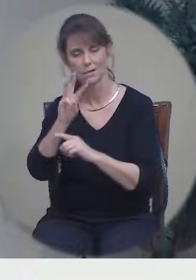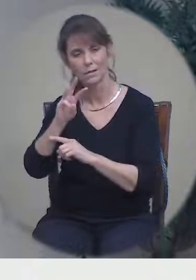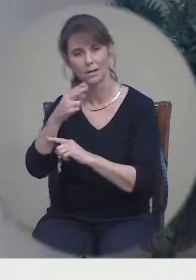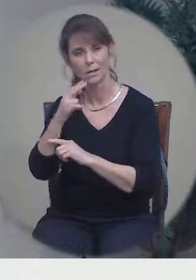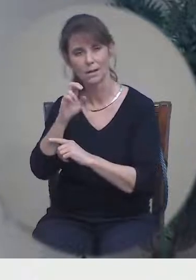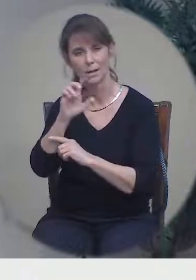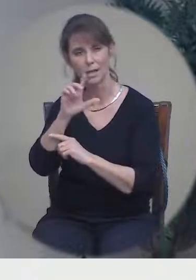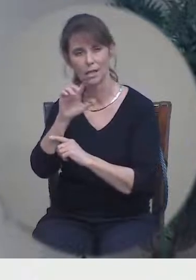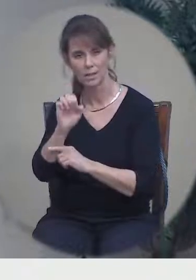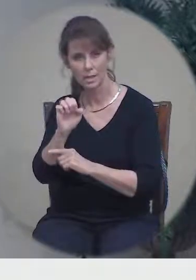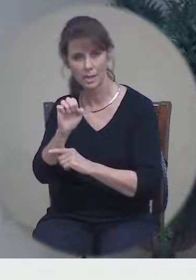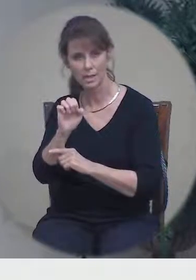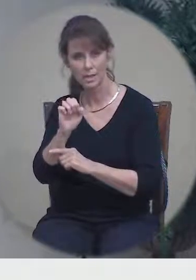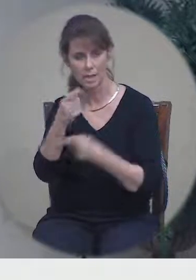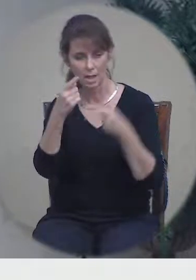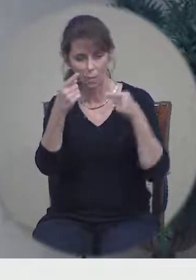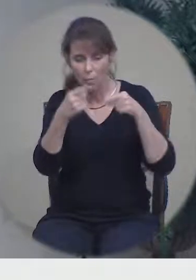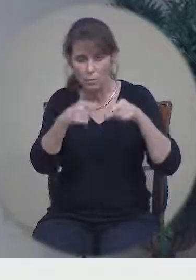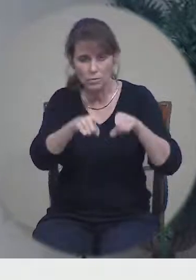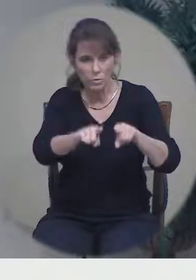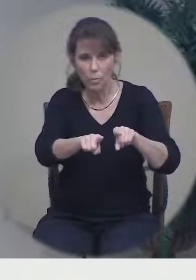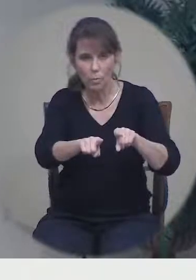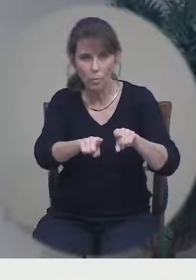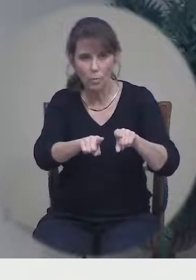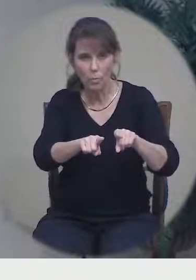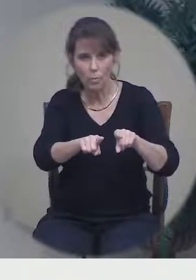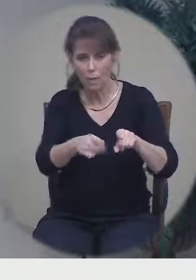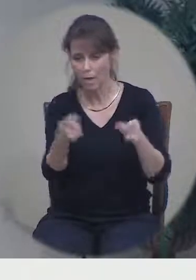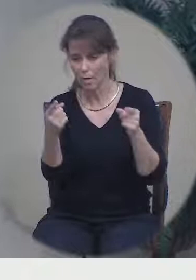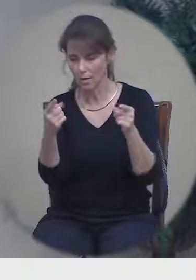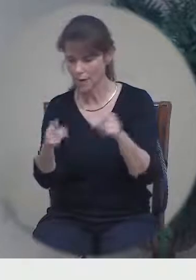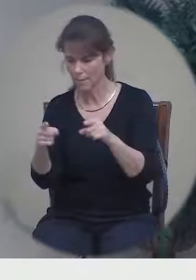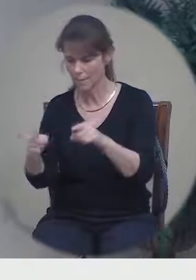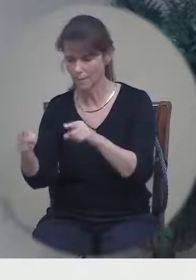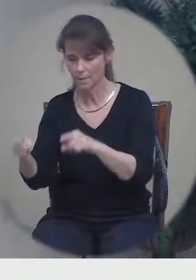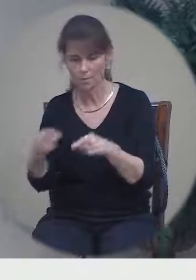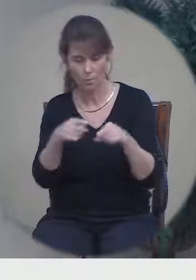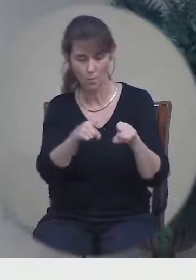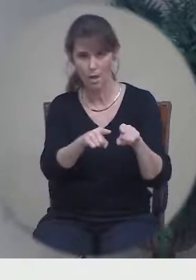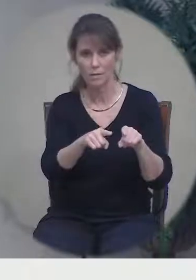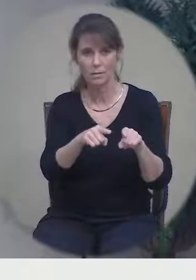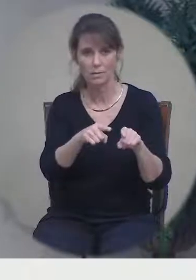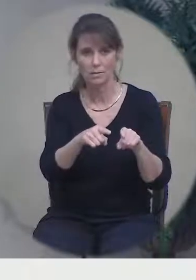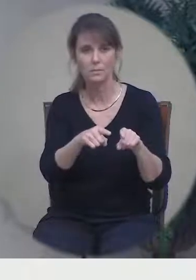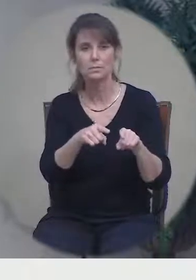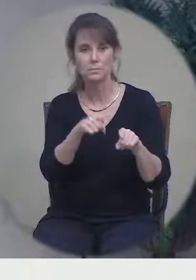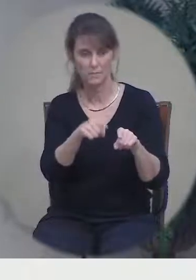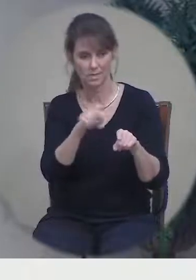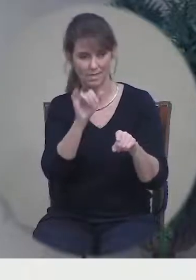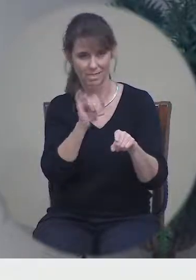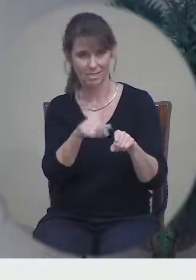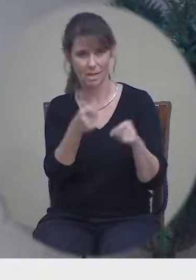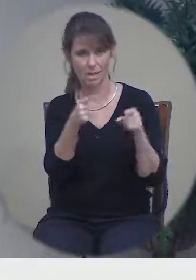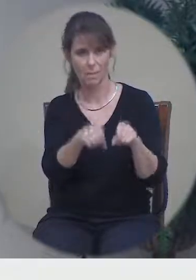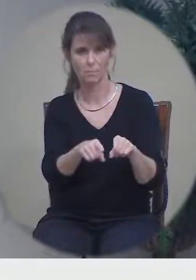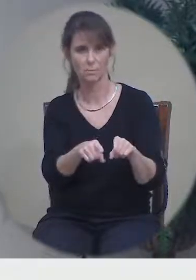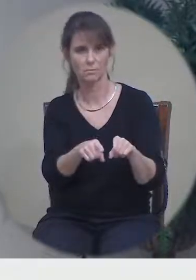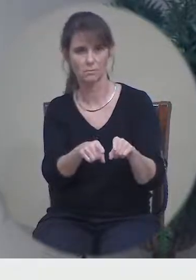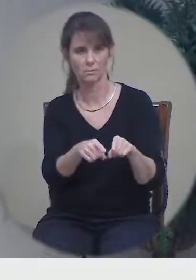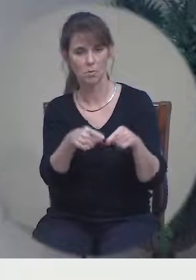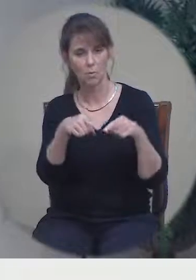Okay, while this was happening, then while this was happening. I know it's in most English translations. But you get this sense